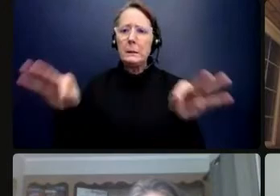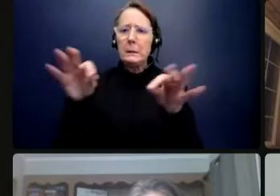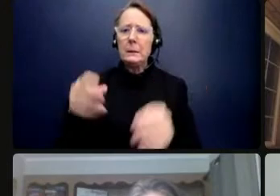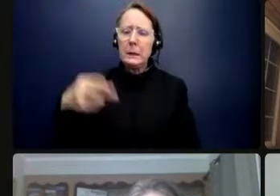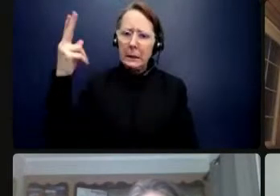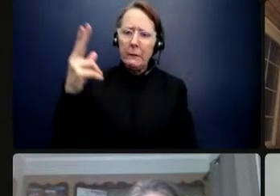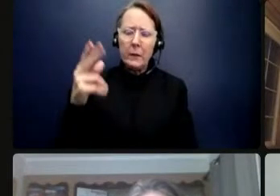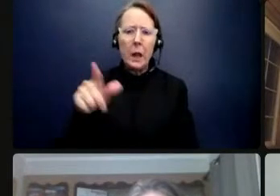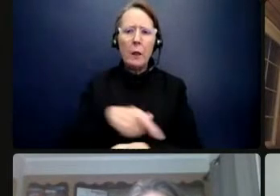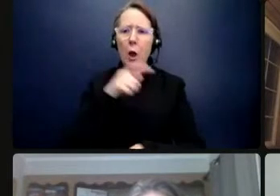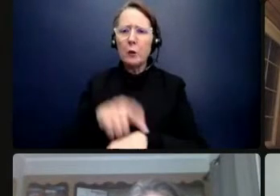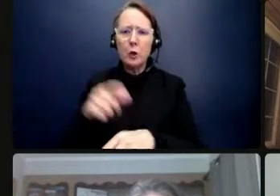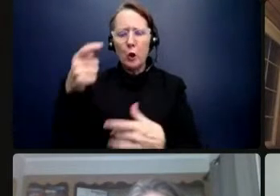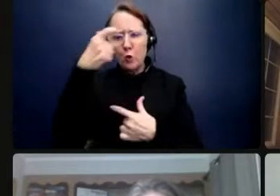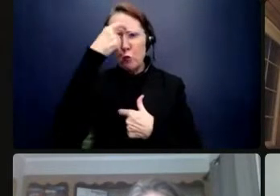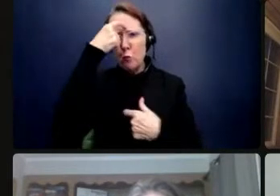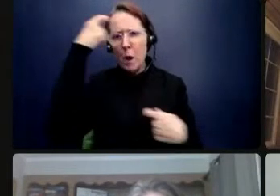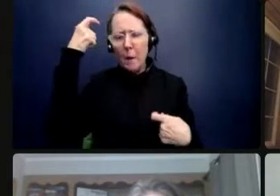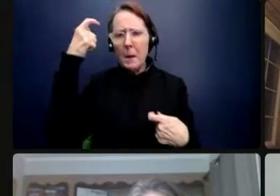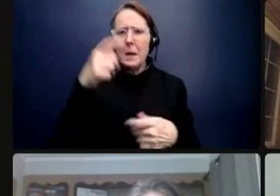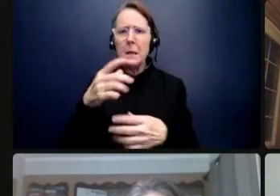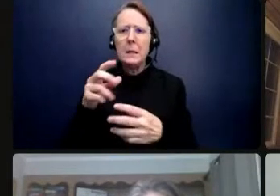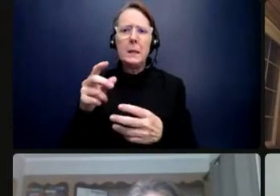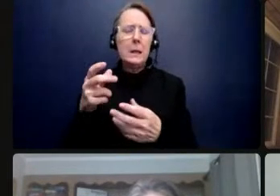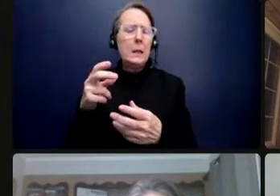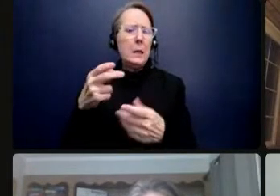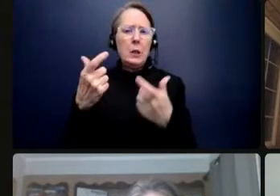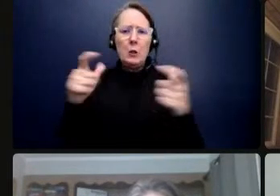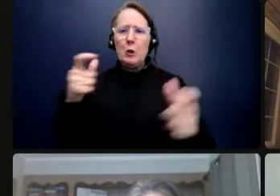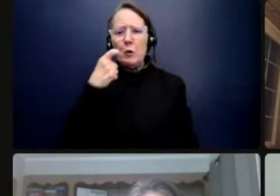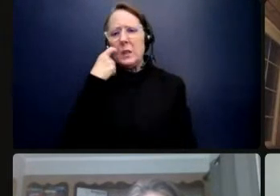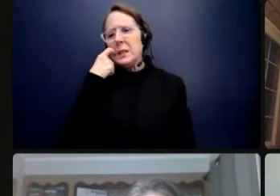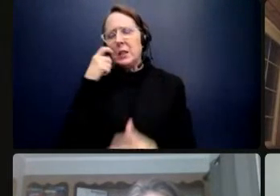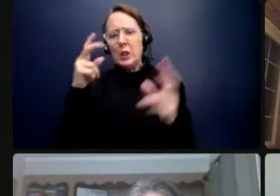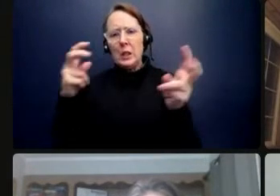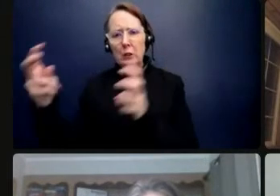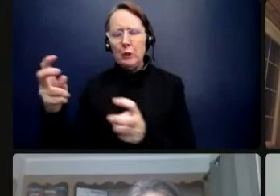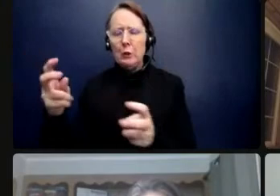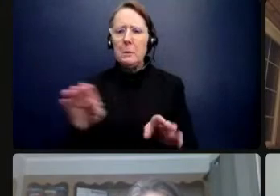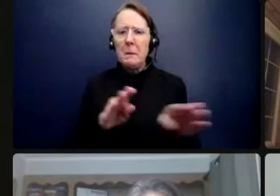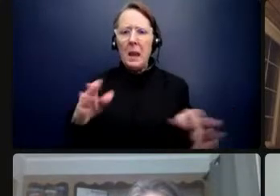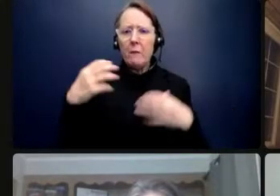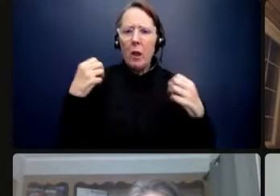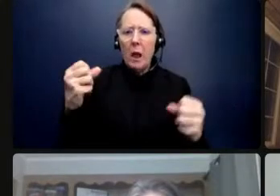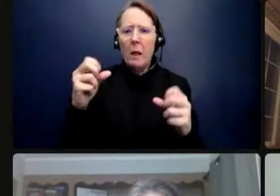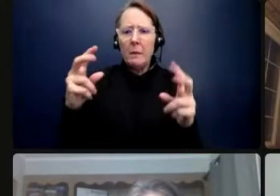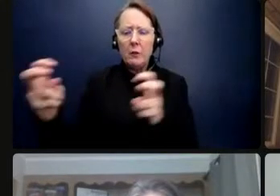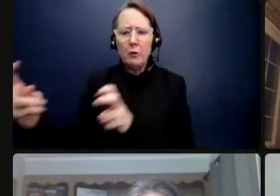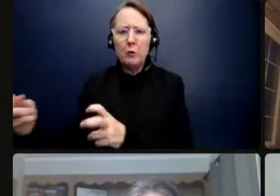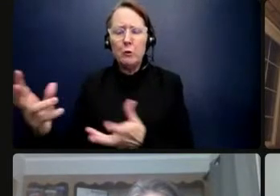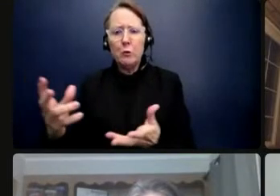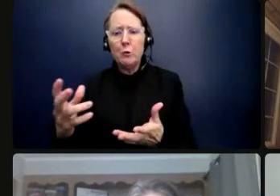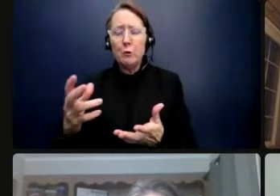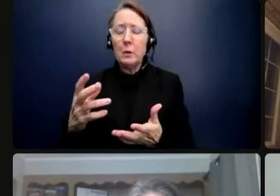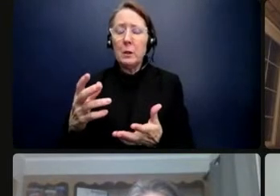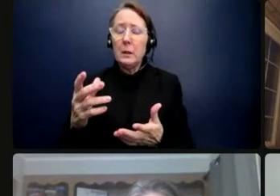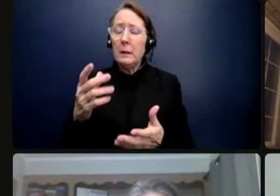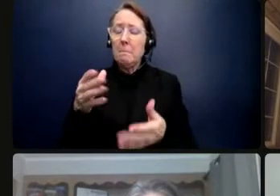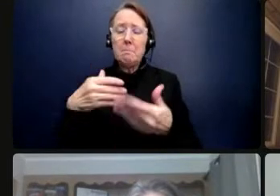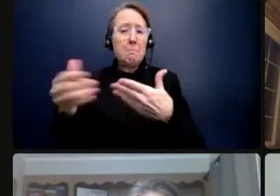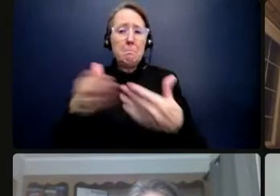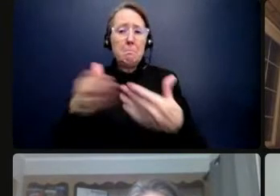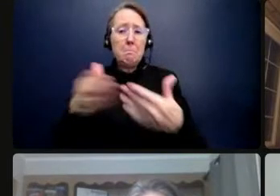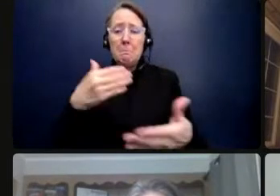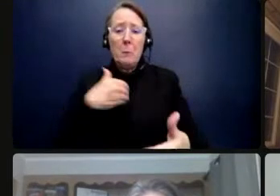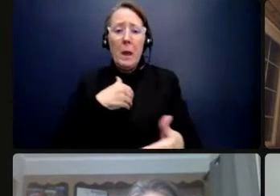significant addictions, very significant behavioral health issues where we're unable to make progress in despite trained advocates out